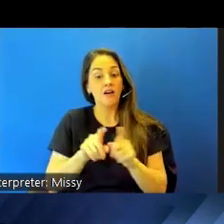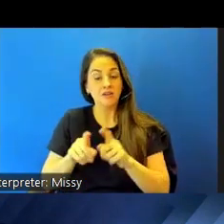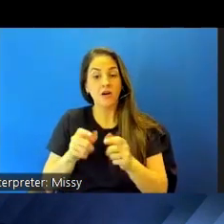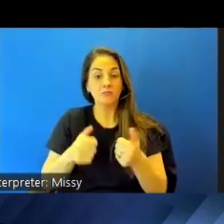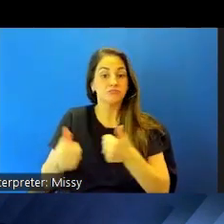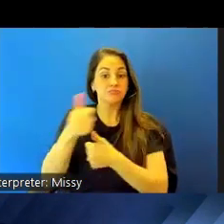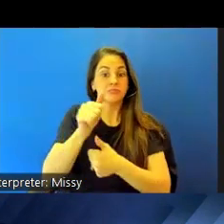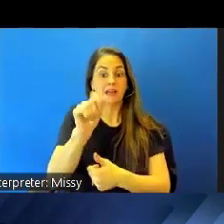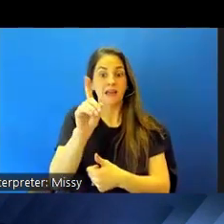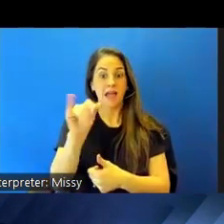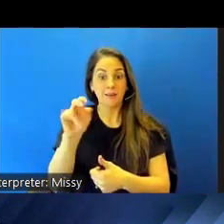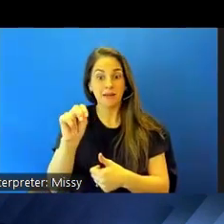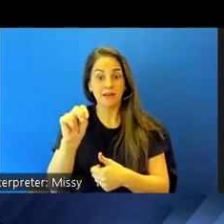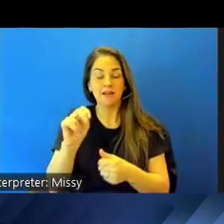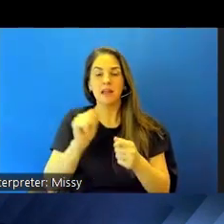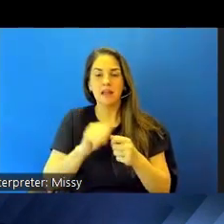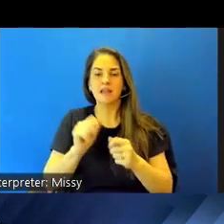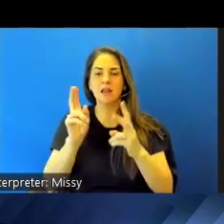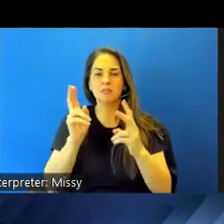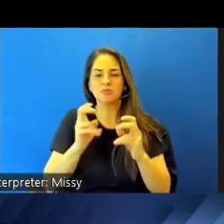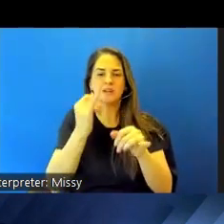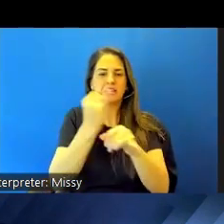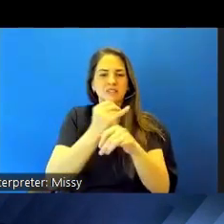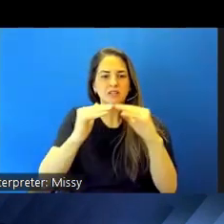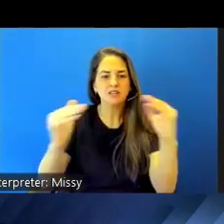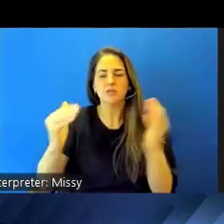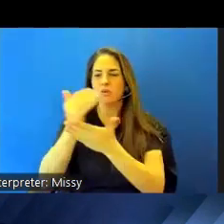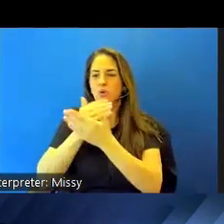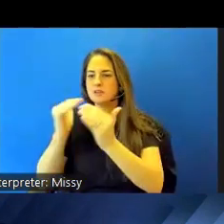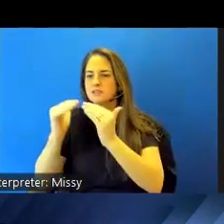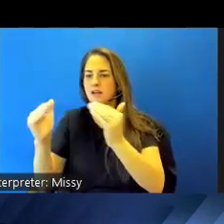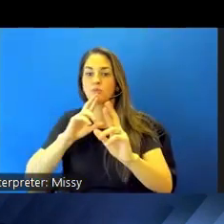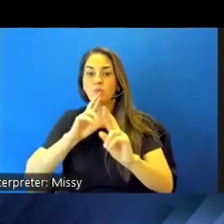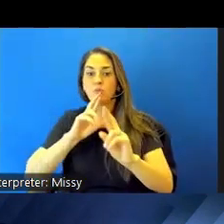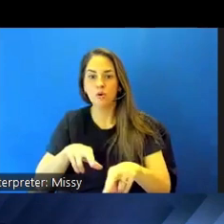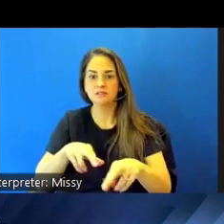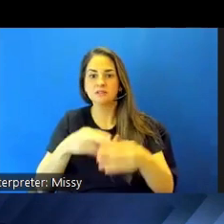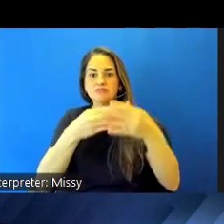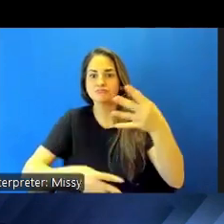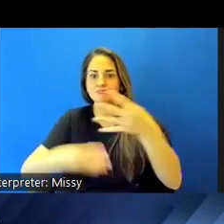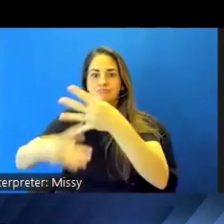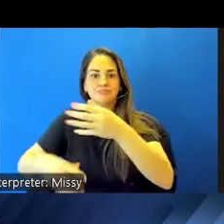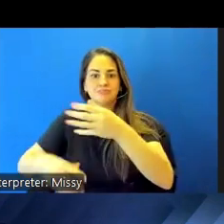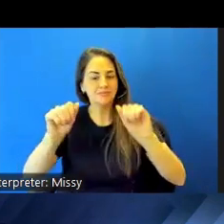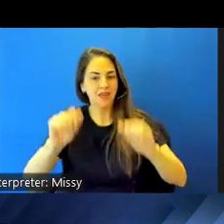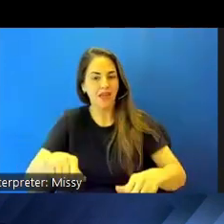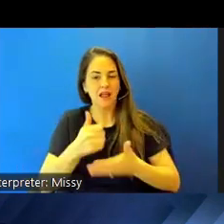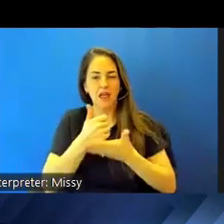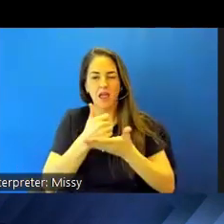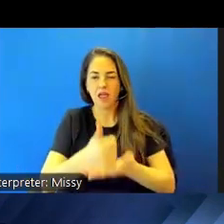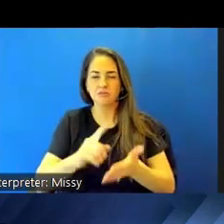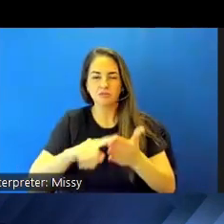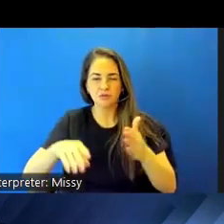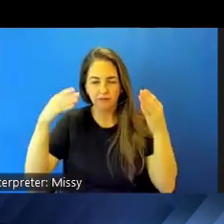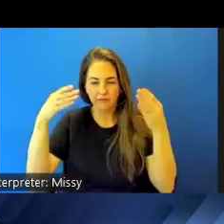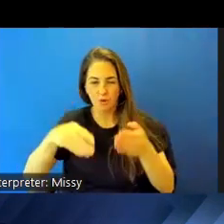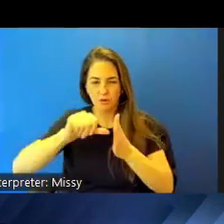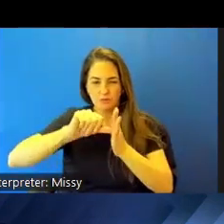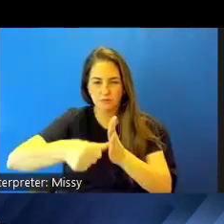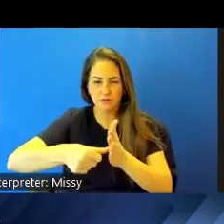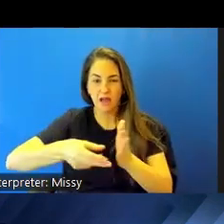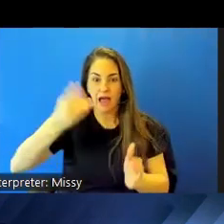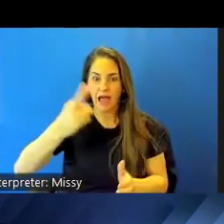pull institutional level and course level reports, and that's a way to drill in to high